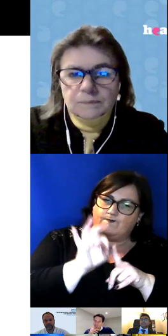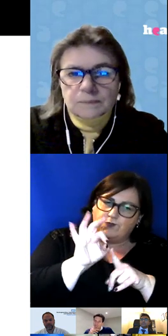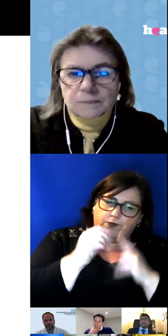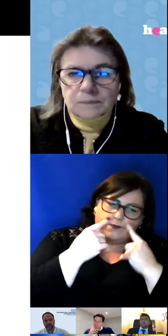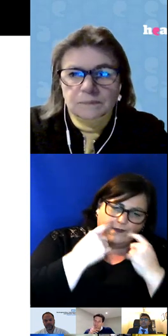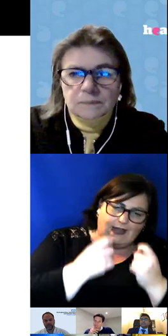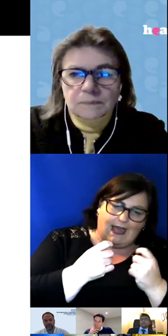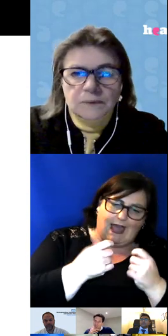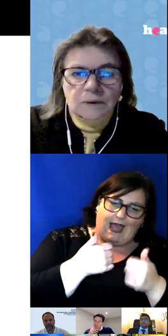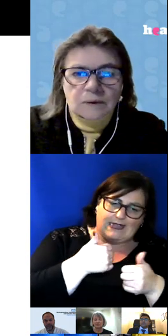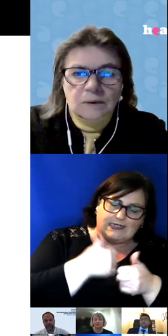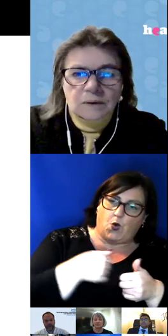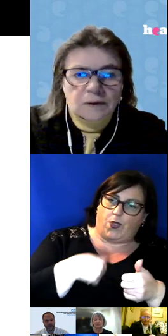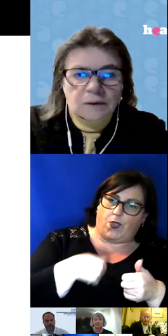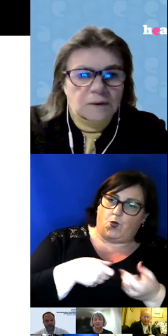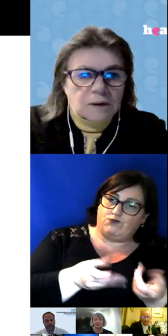areas.